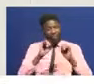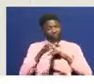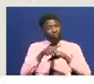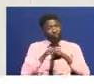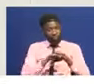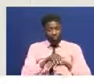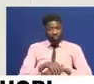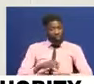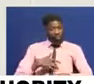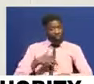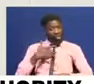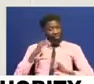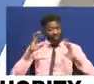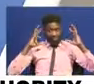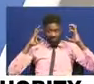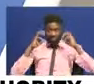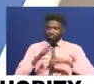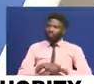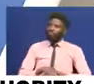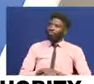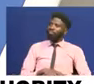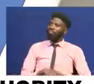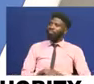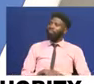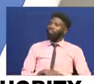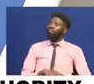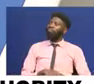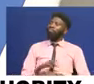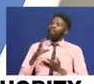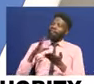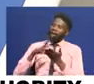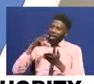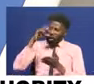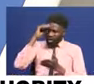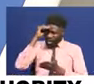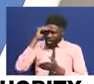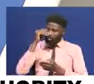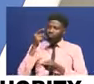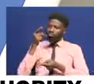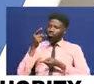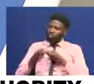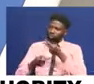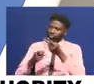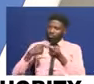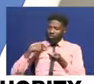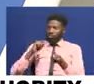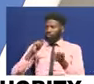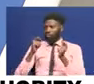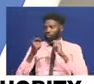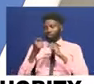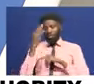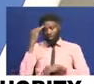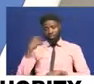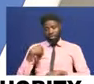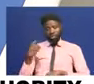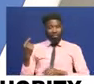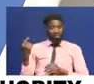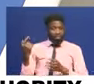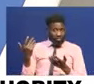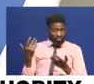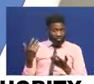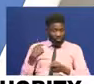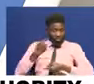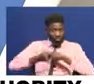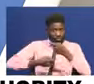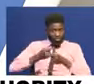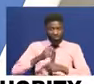you? It's not frustrating. I'll say it's a learning process. And it is learning. I am coping, that's why I'm here, right? It's a learning process. I've